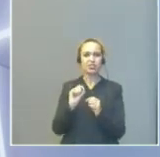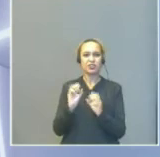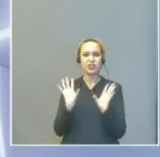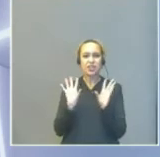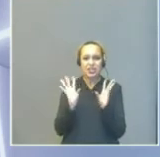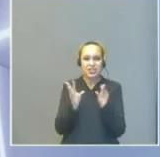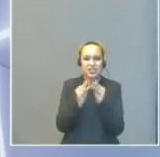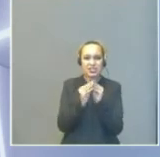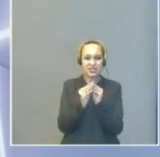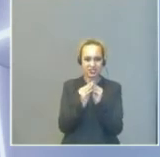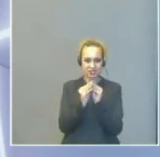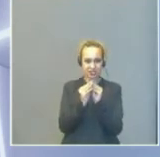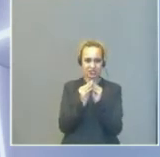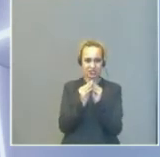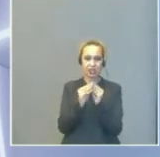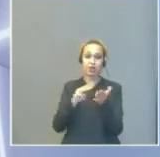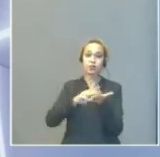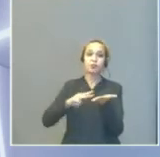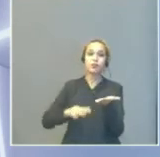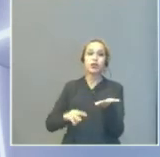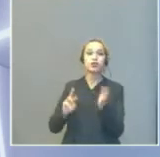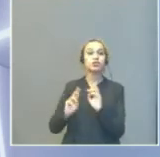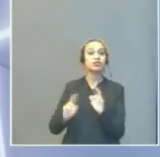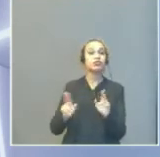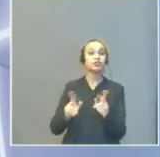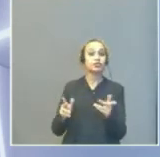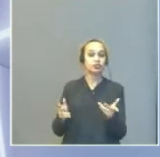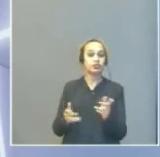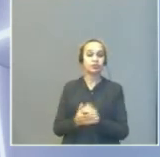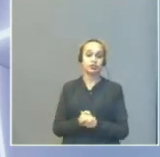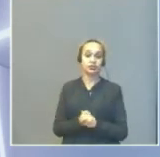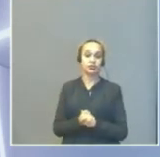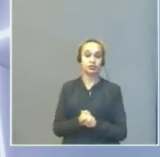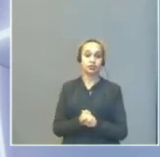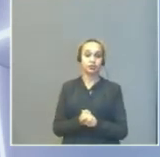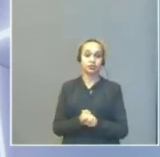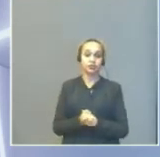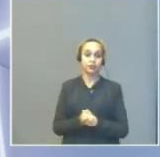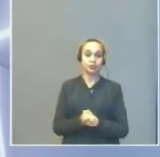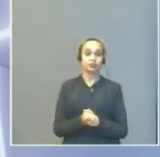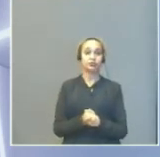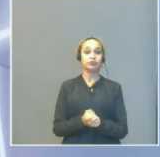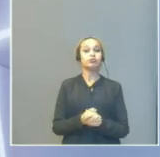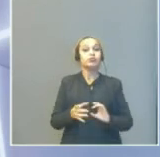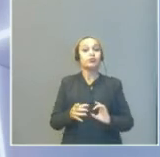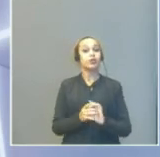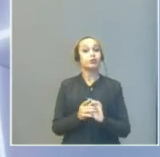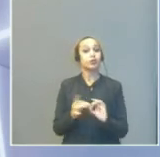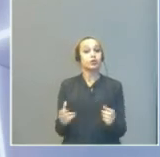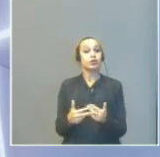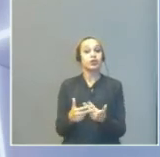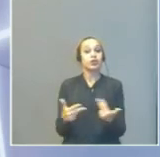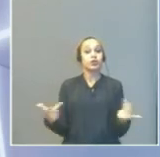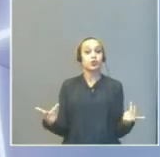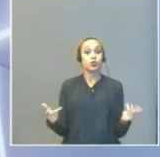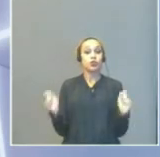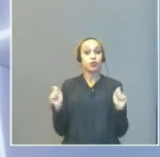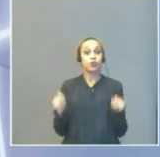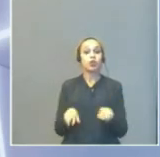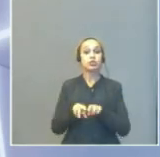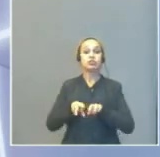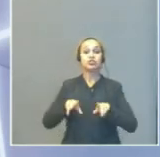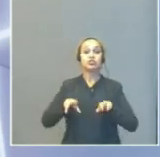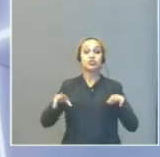It's a different methodology here, diffraction, allowing things to differentiate themselves and allowing